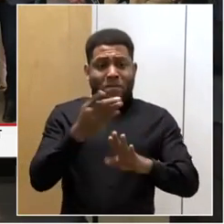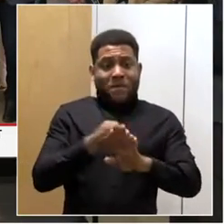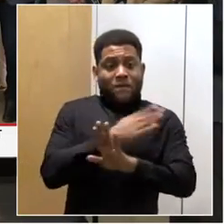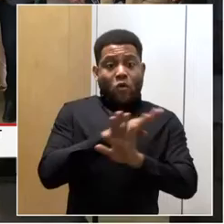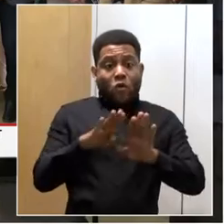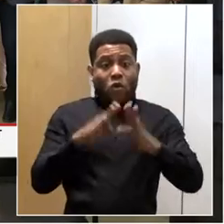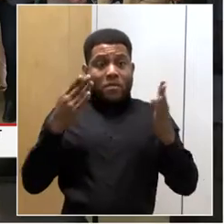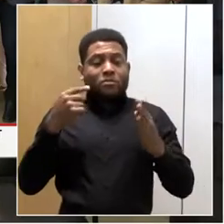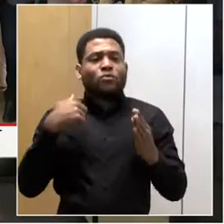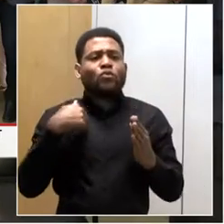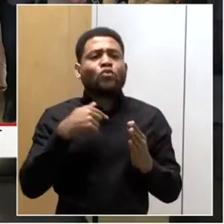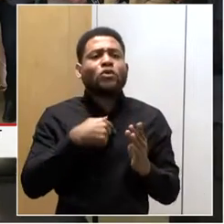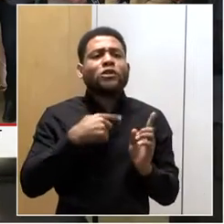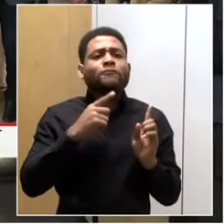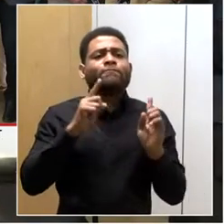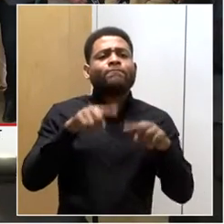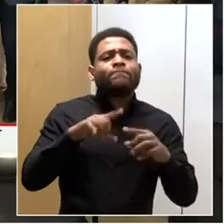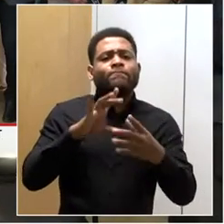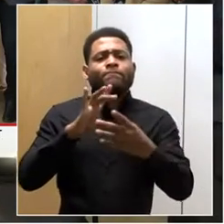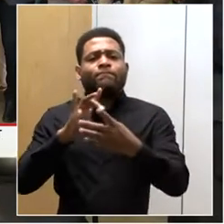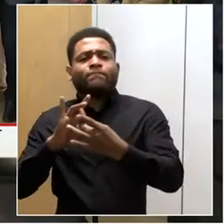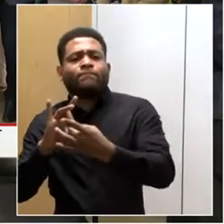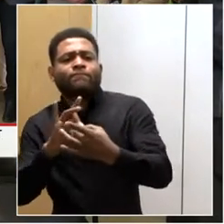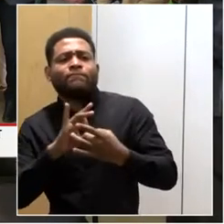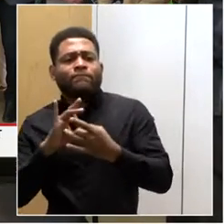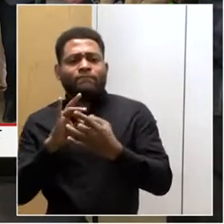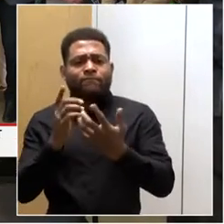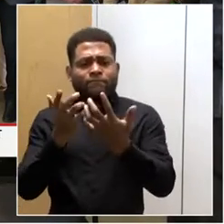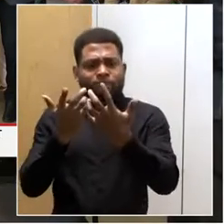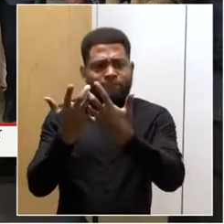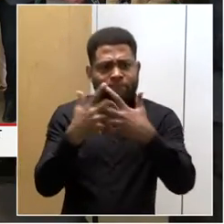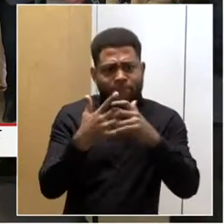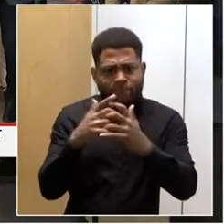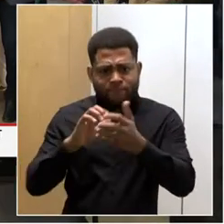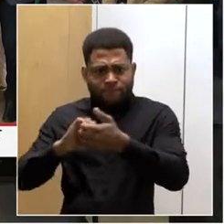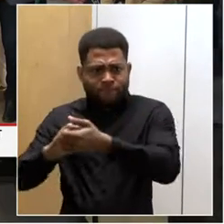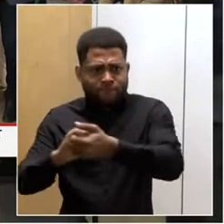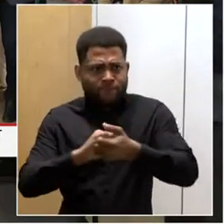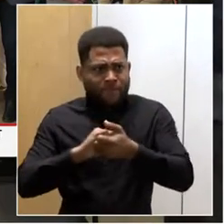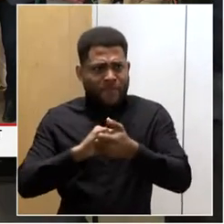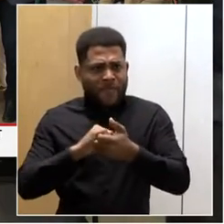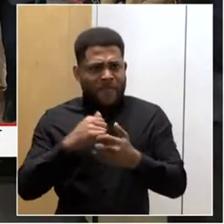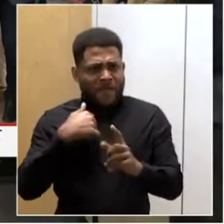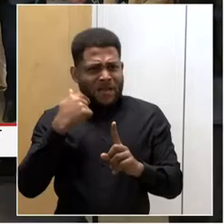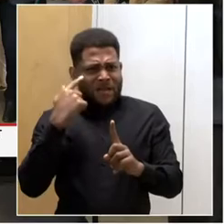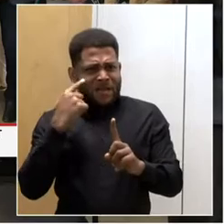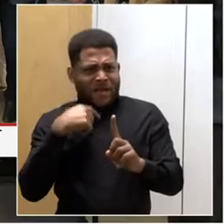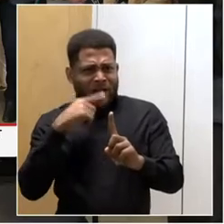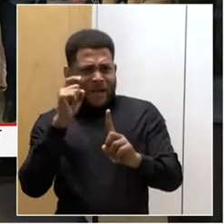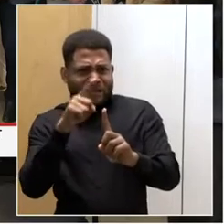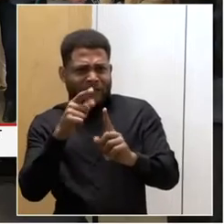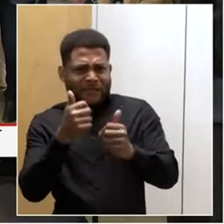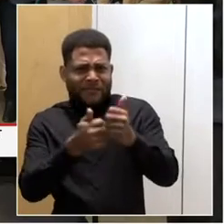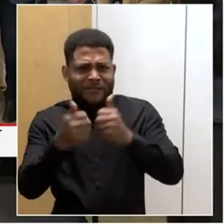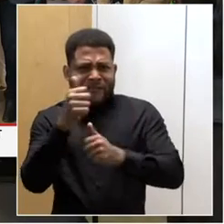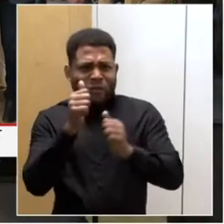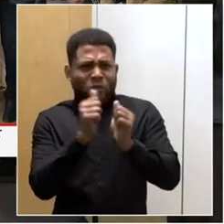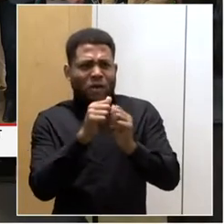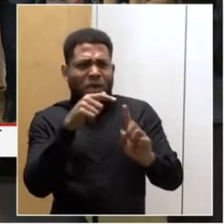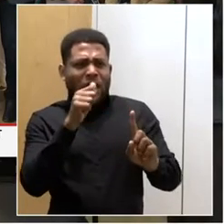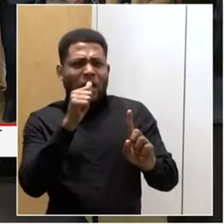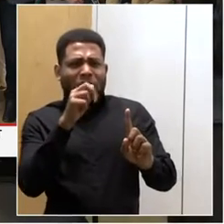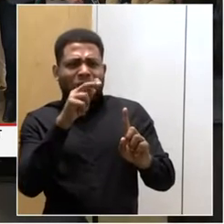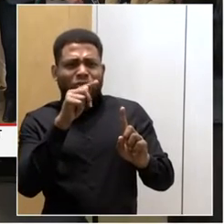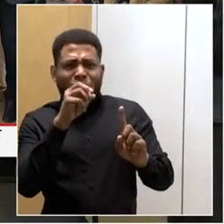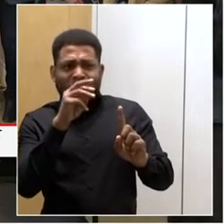closely. And I believe if you ask the executive director of Artomatic, they'd say the same thing. We went over